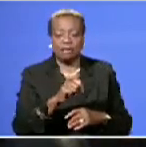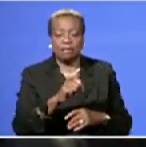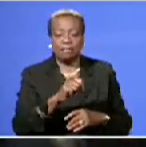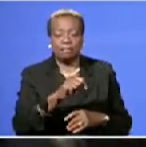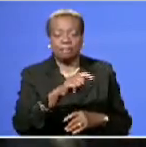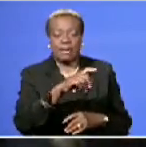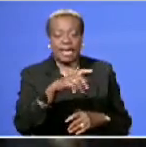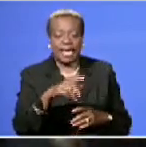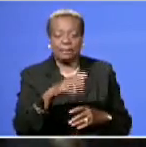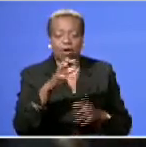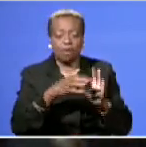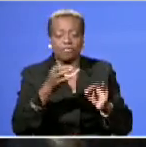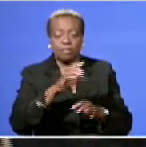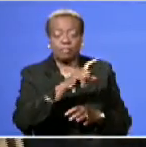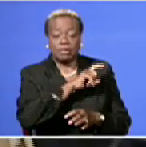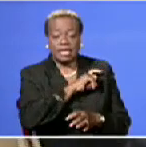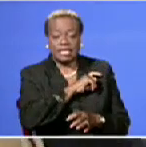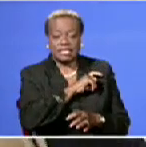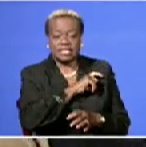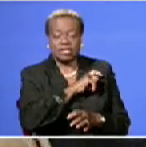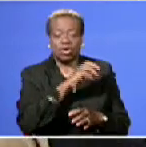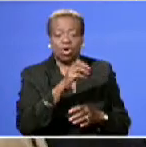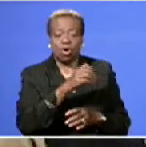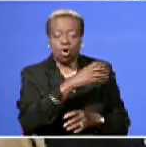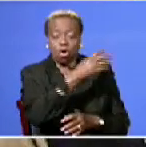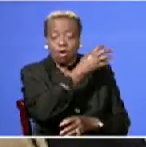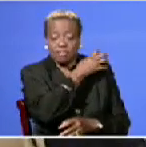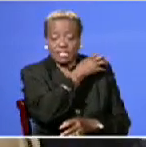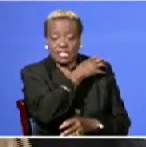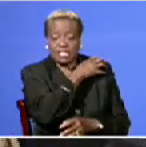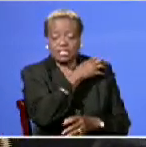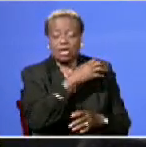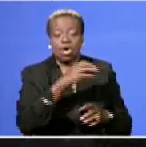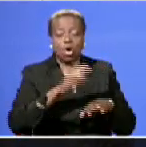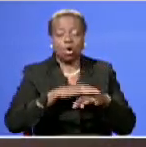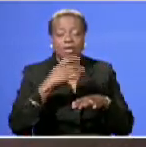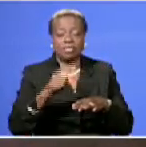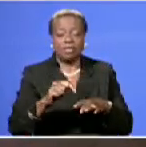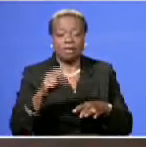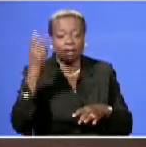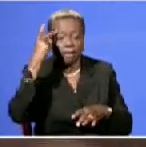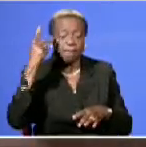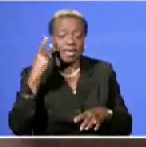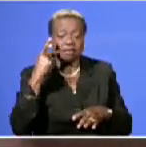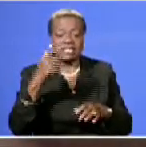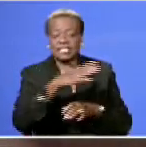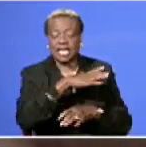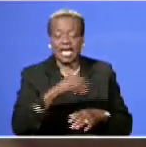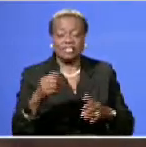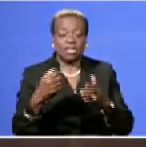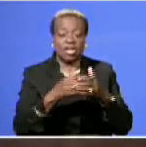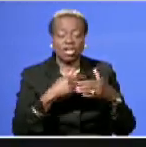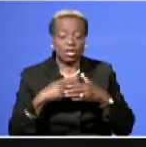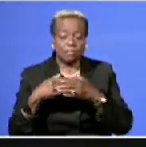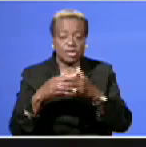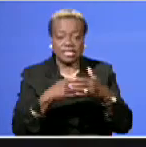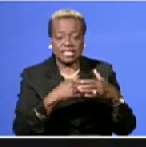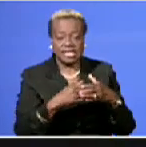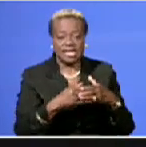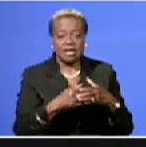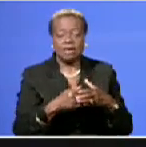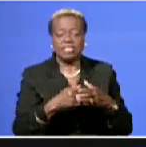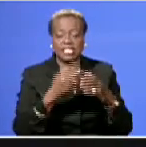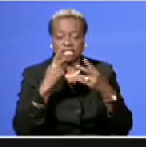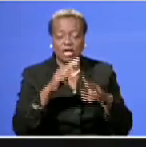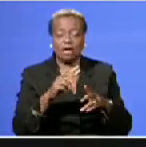community. Ferguson was questioned about incidents of police brutality in light of a number of reported incidents, most recently a video from